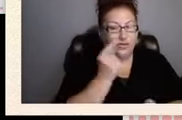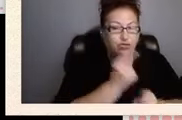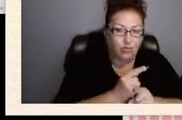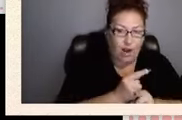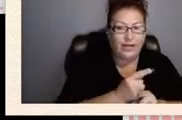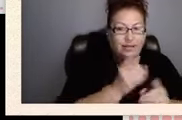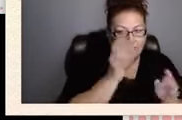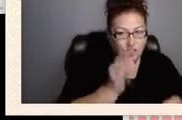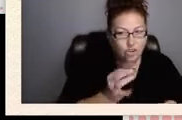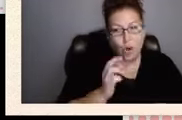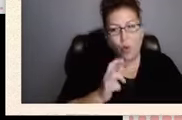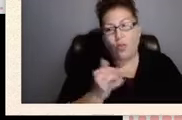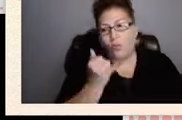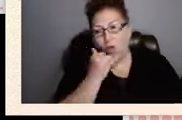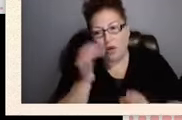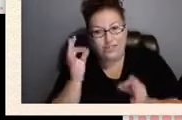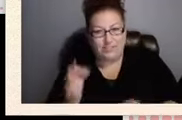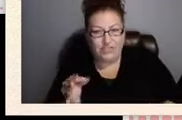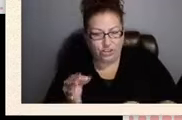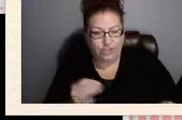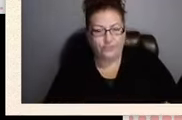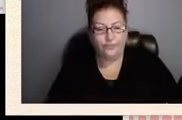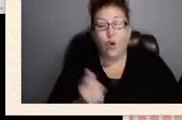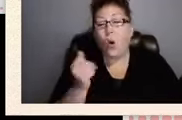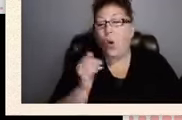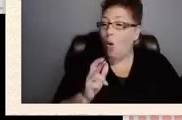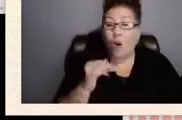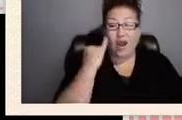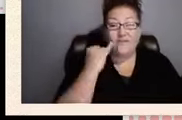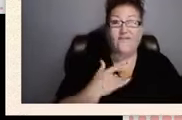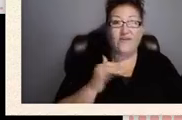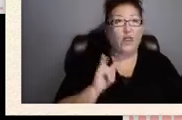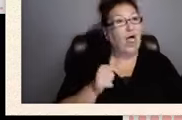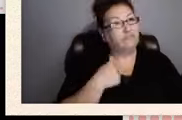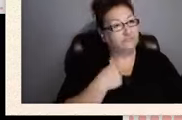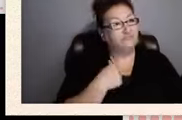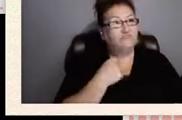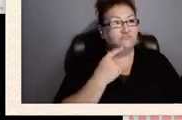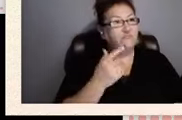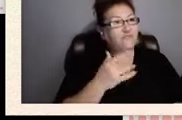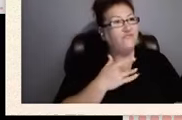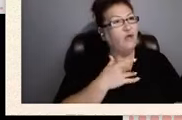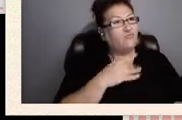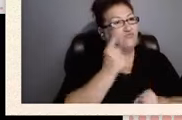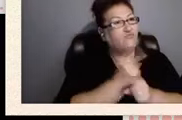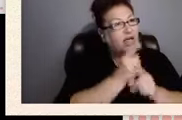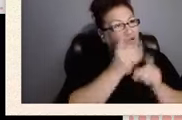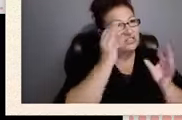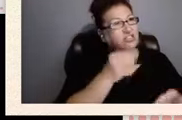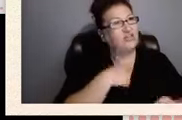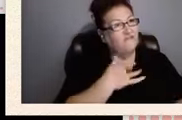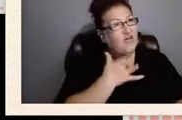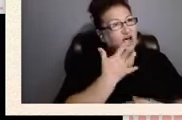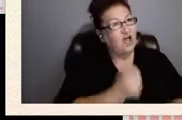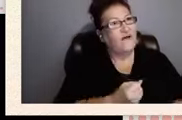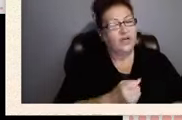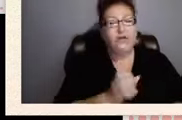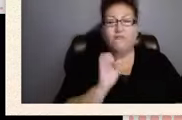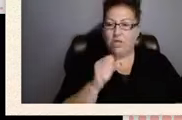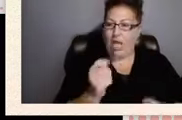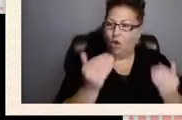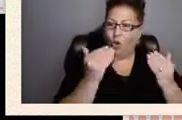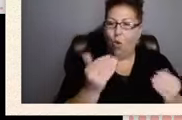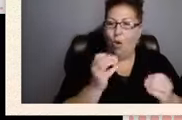or the wrong decision. Or if you feel like it's the right decision and you're confident, you can make it a decision on your